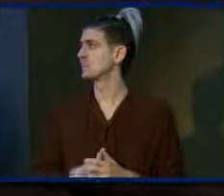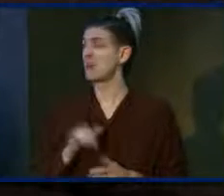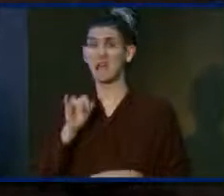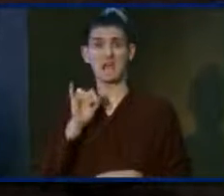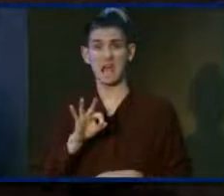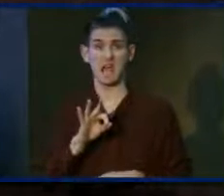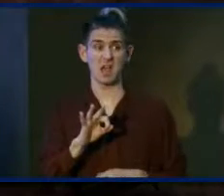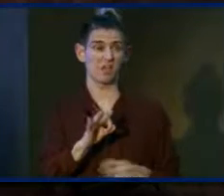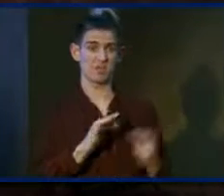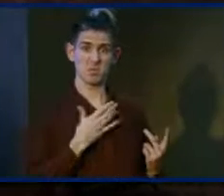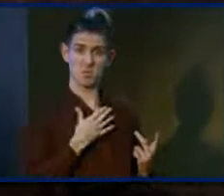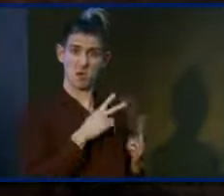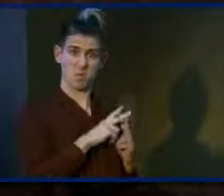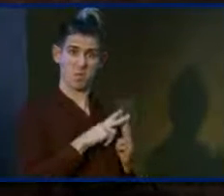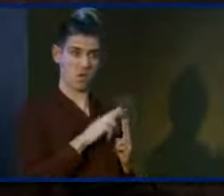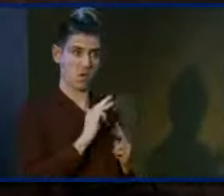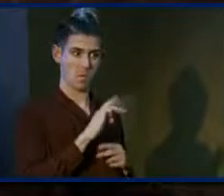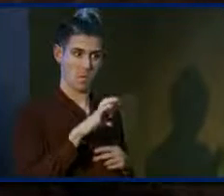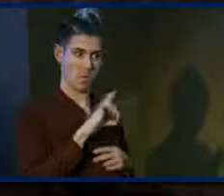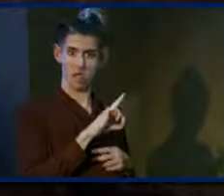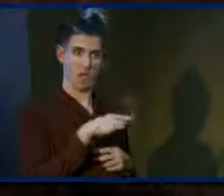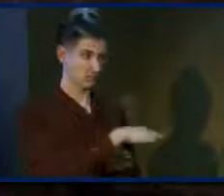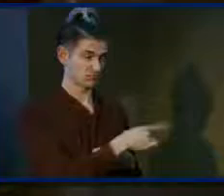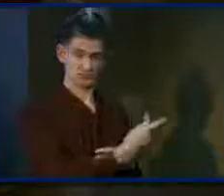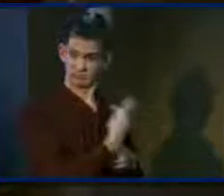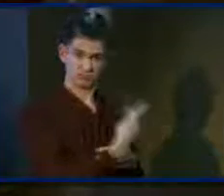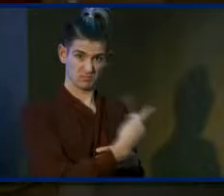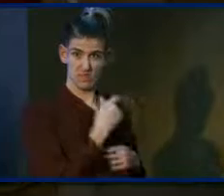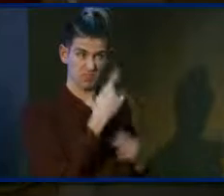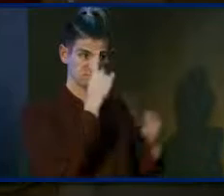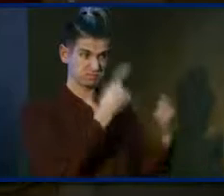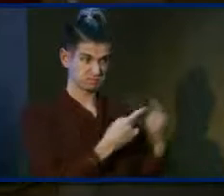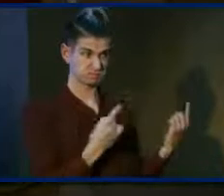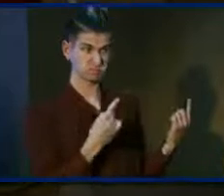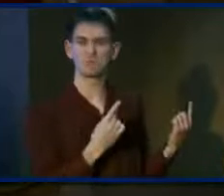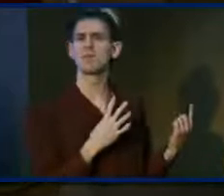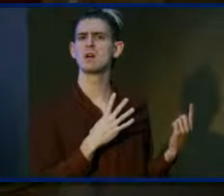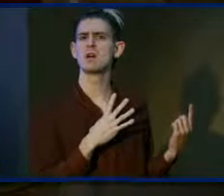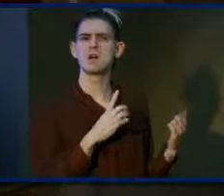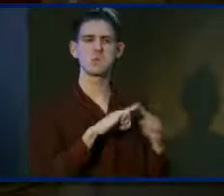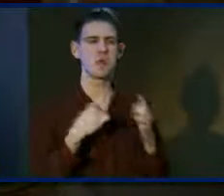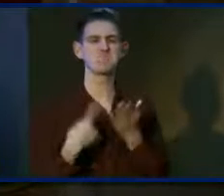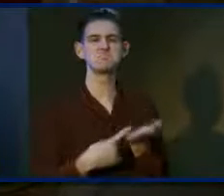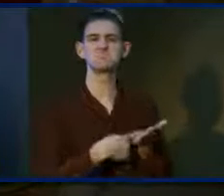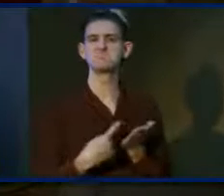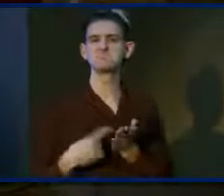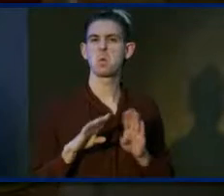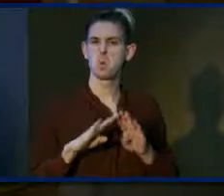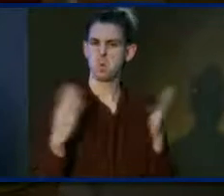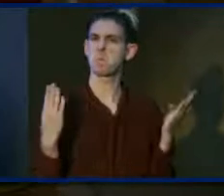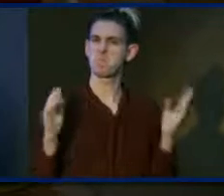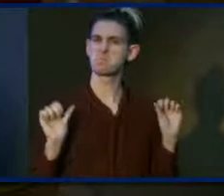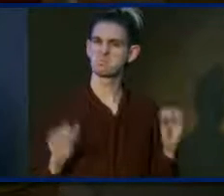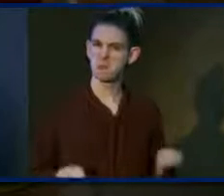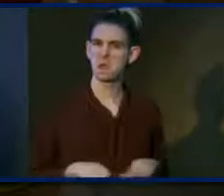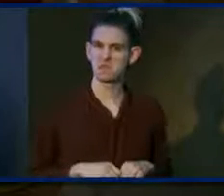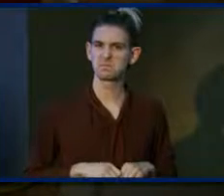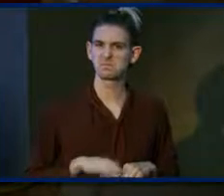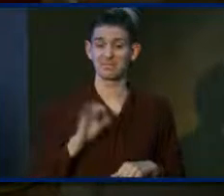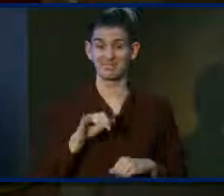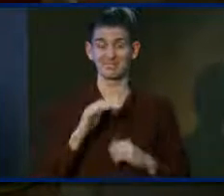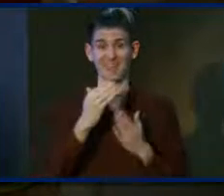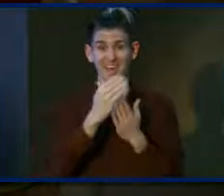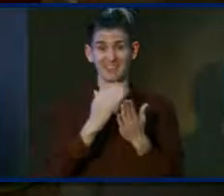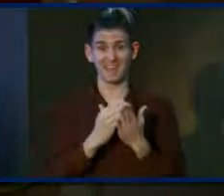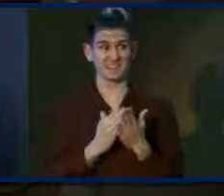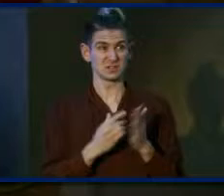on every issue. We often don't, but it'll be a good discussion. And bringing that civics lesson to the kitchen